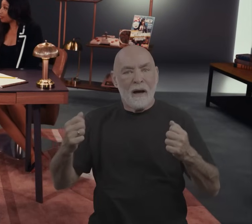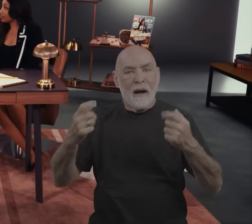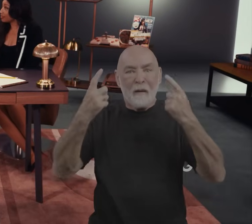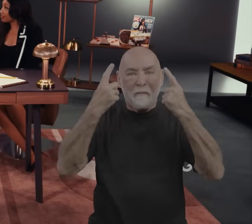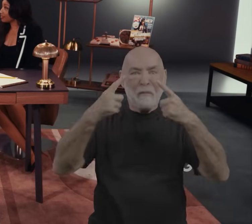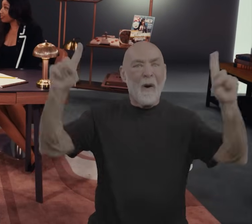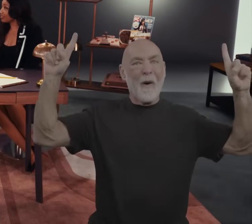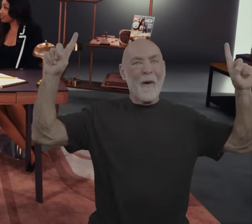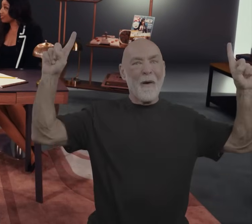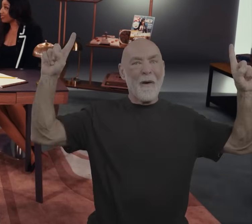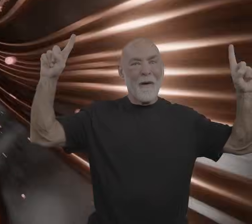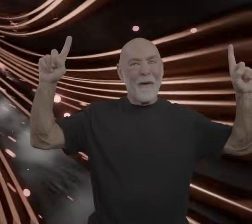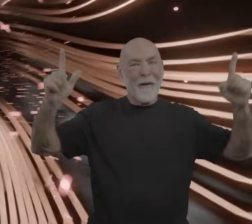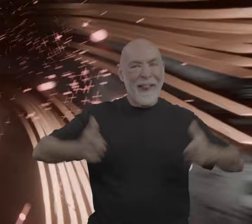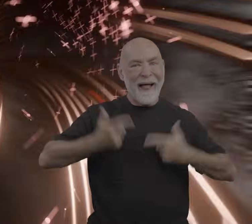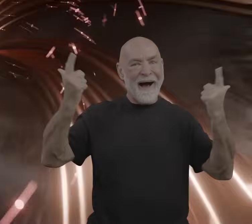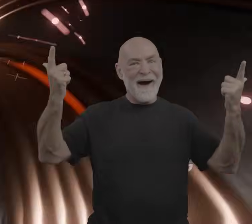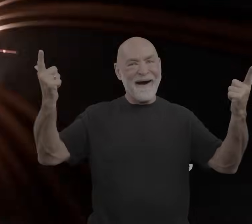It's alive!